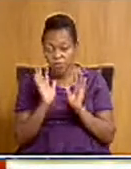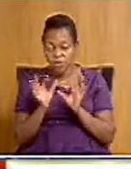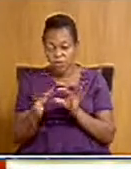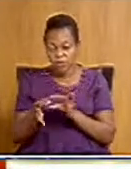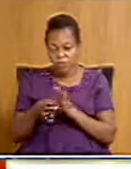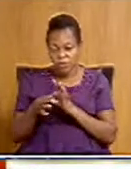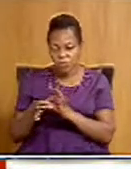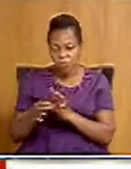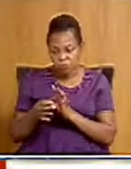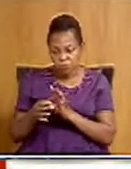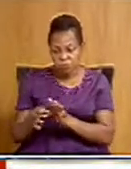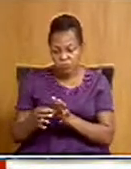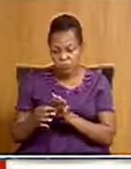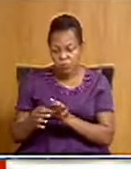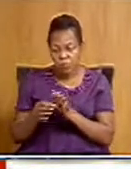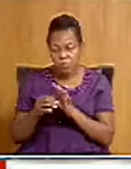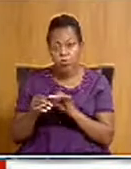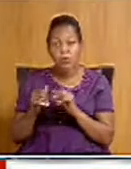kukwatagana